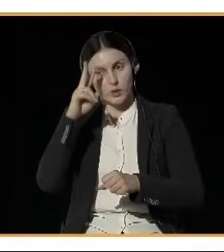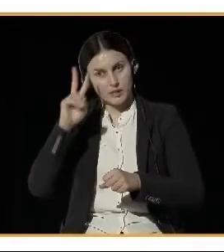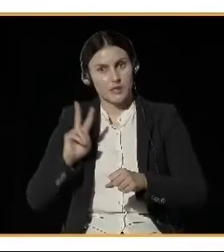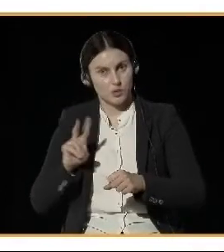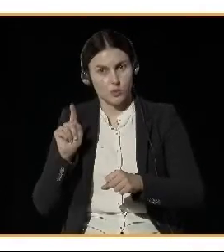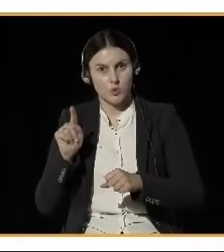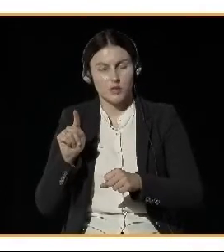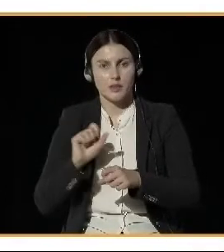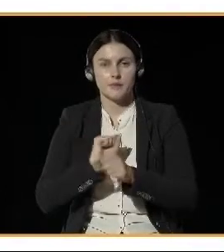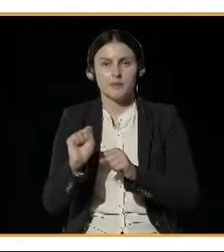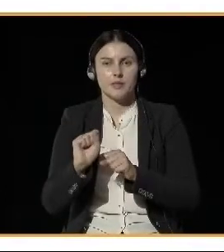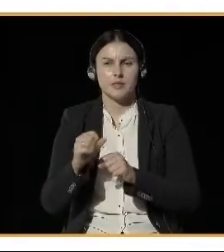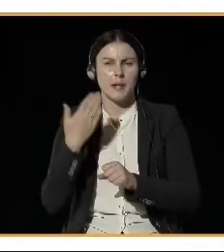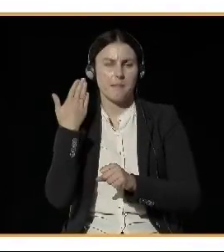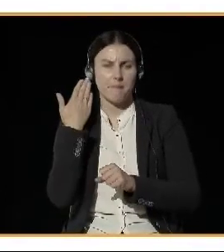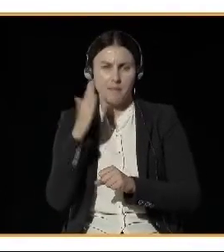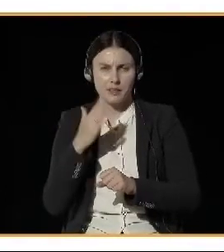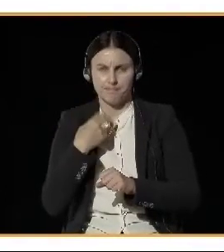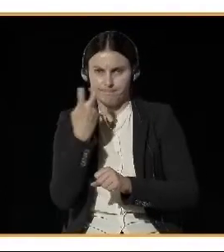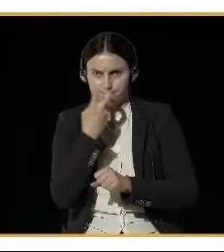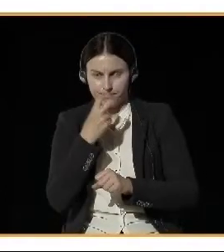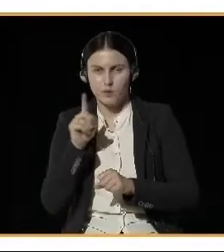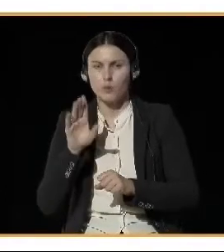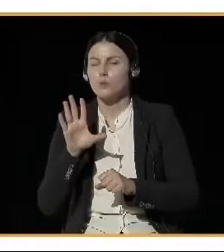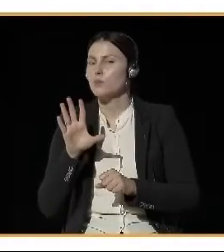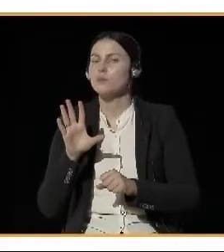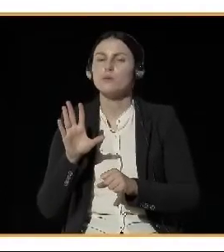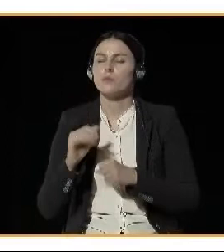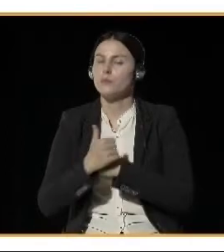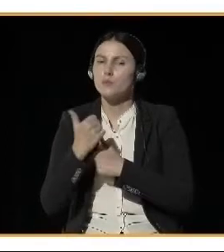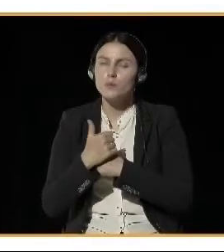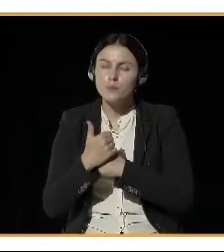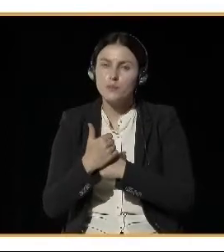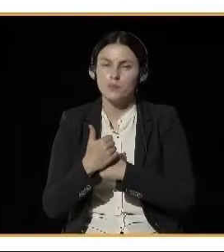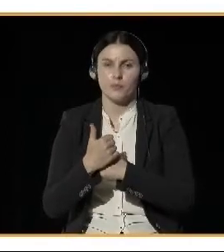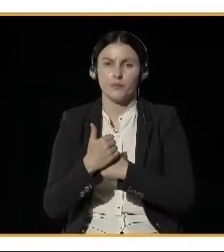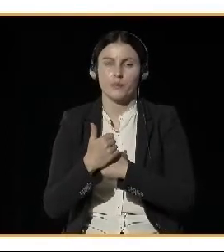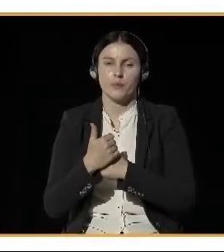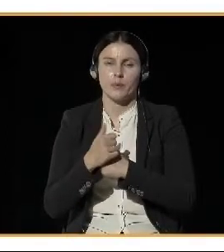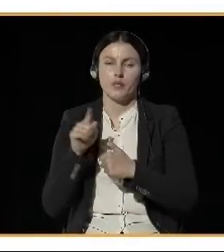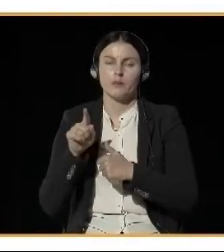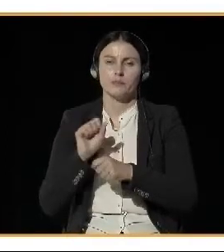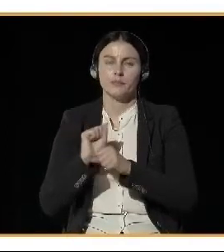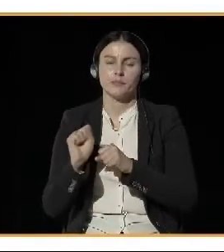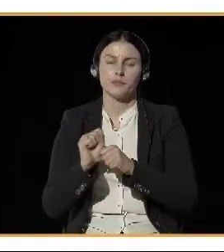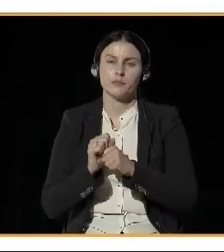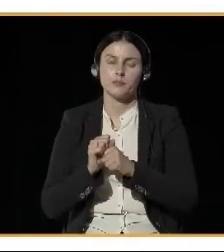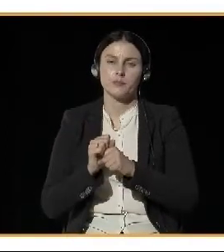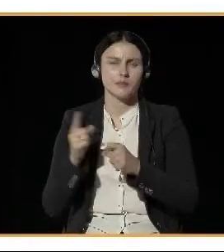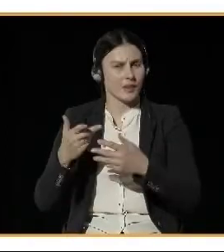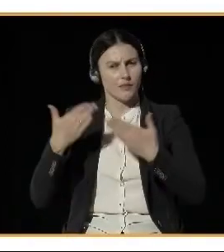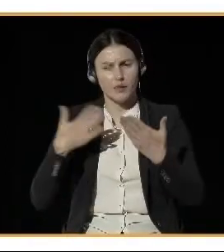for us are called Inclusive Workplace Support Centers. They are quite new. There